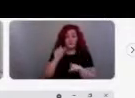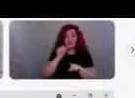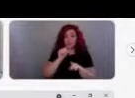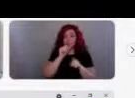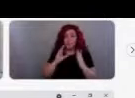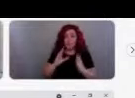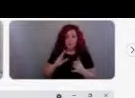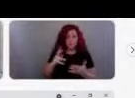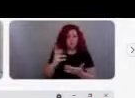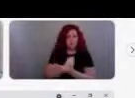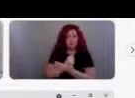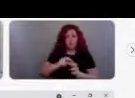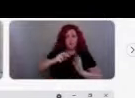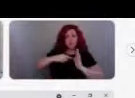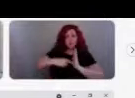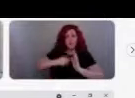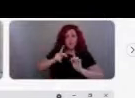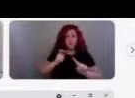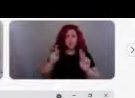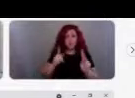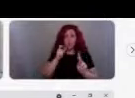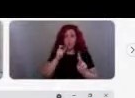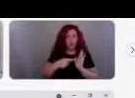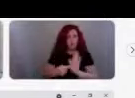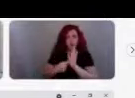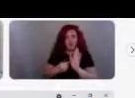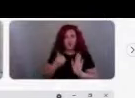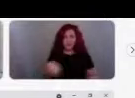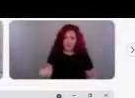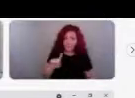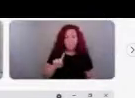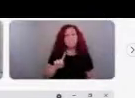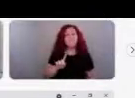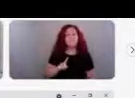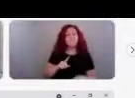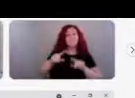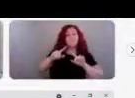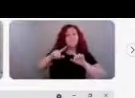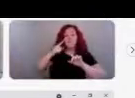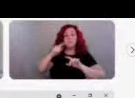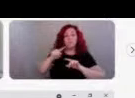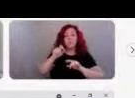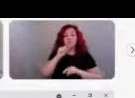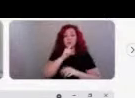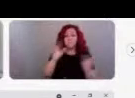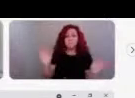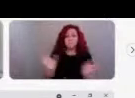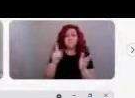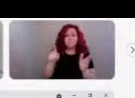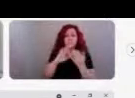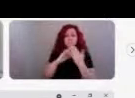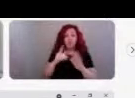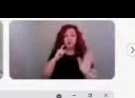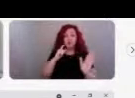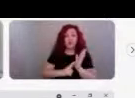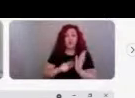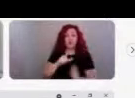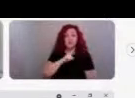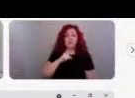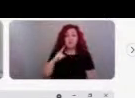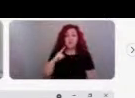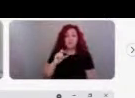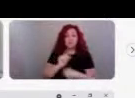deserves to be represented by people who represent them on behalf of scottsdale i implore this committee to recognize the legislative border on